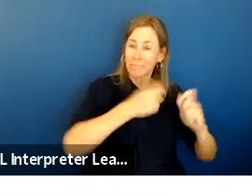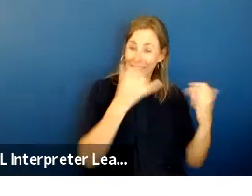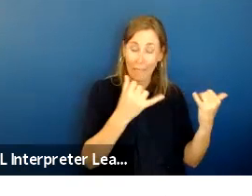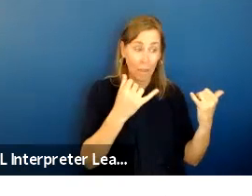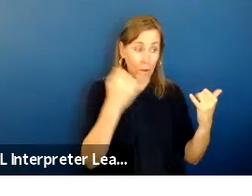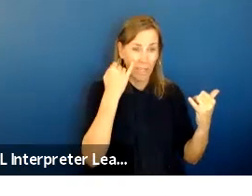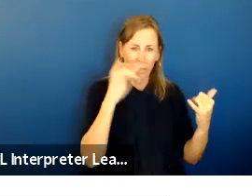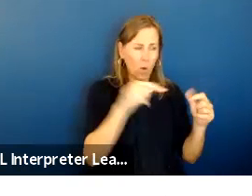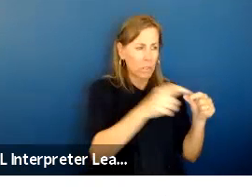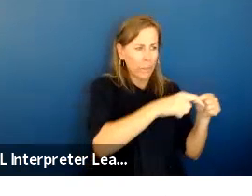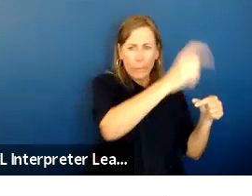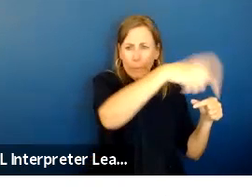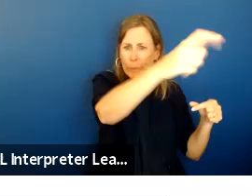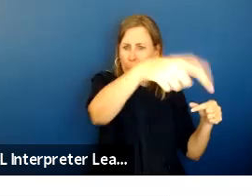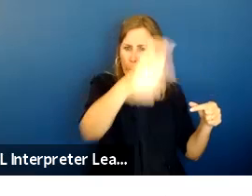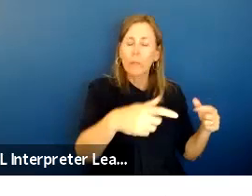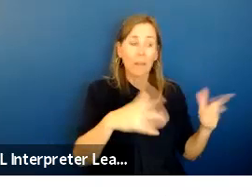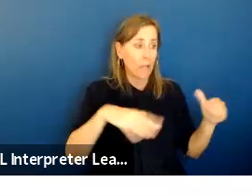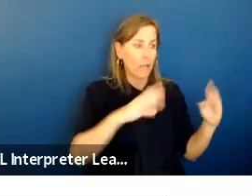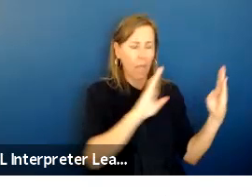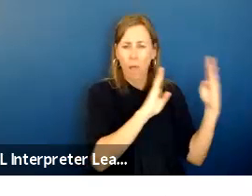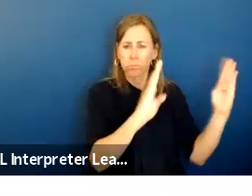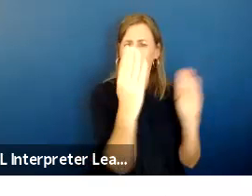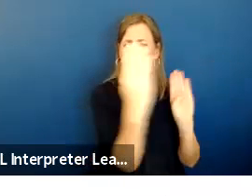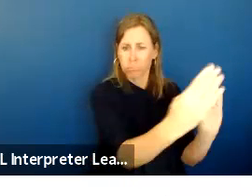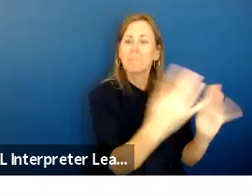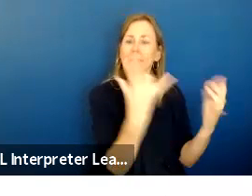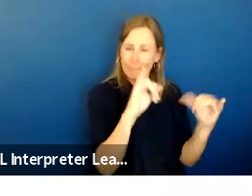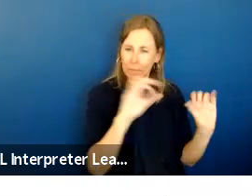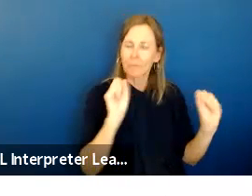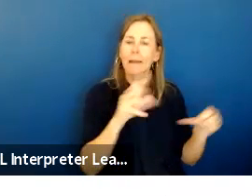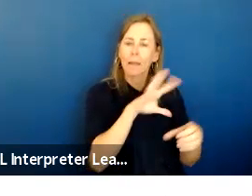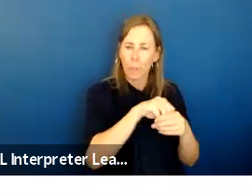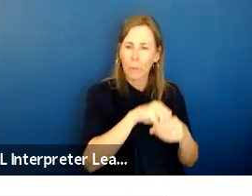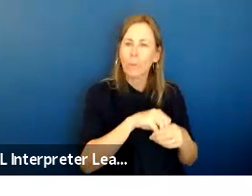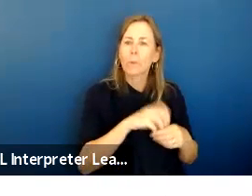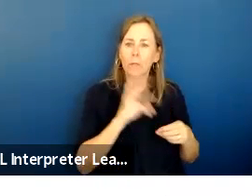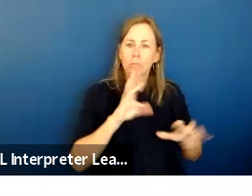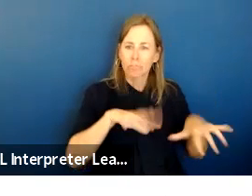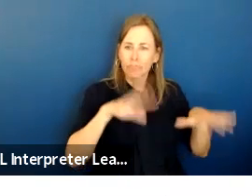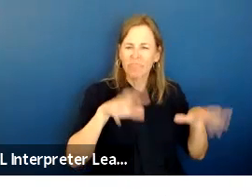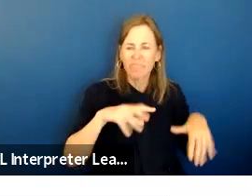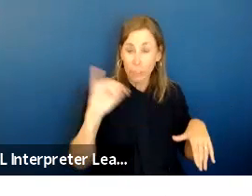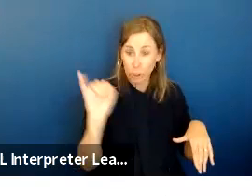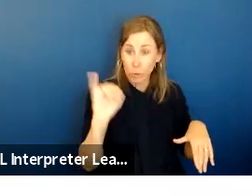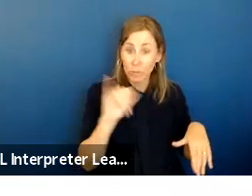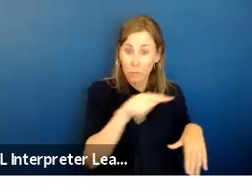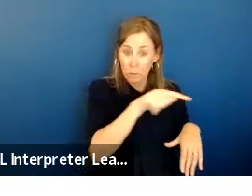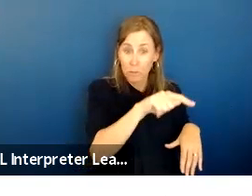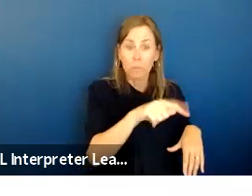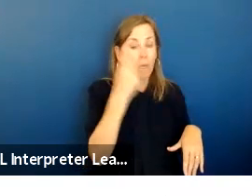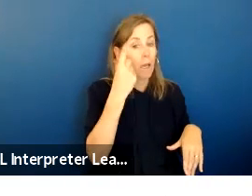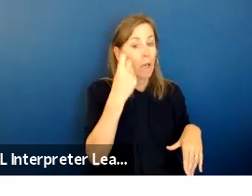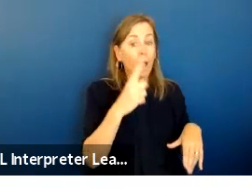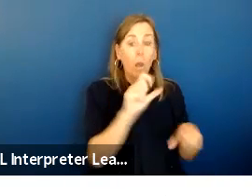and roofed. In order to be eligible for insurance coverage during construction, work must remain in